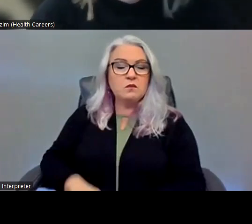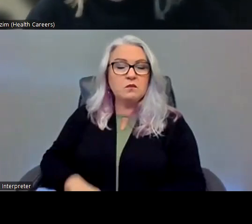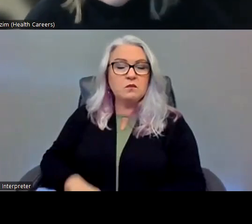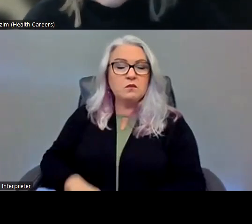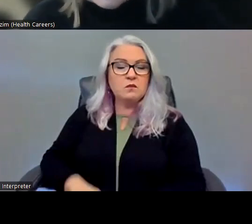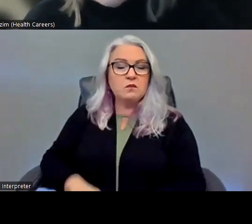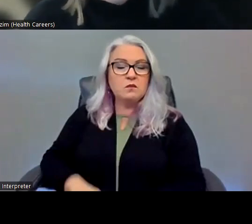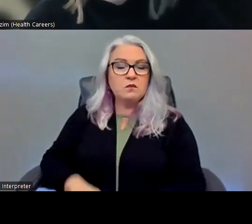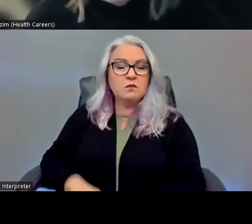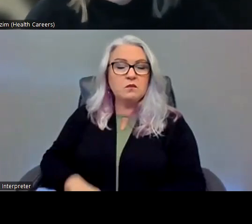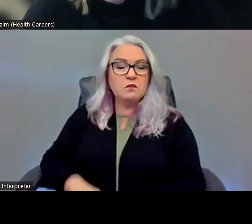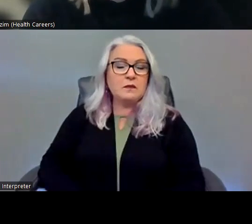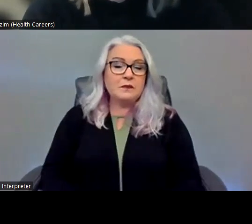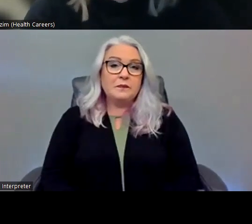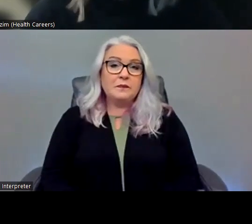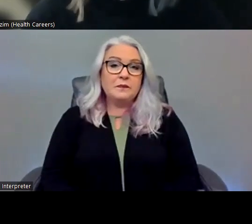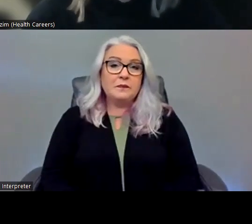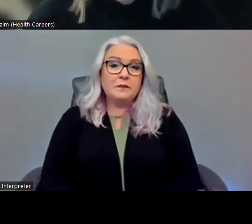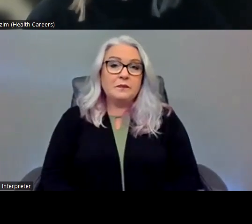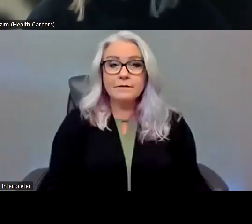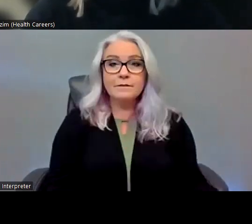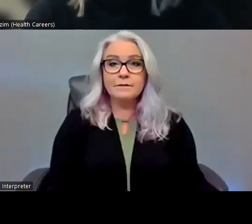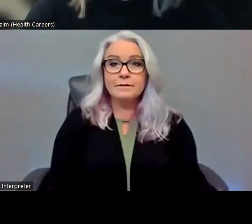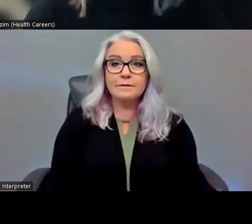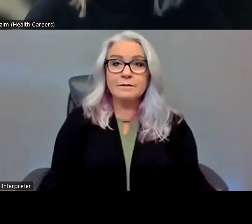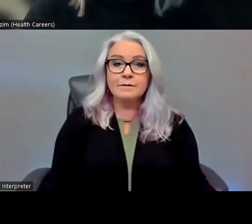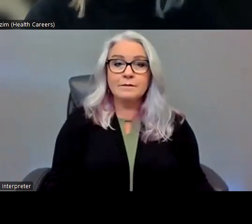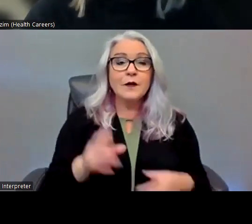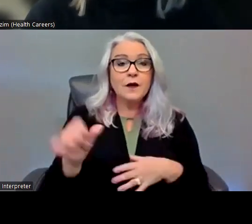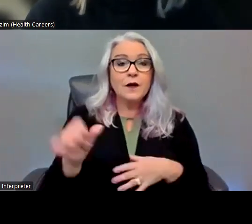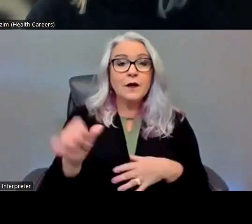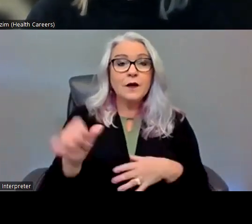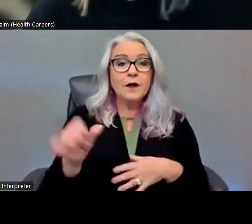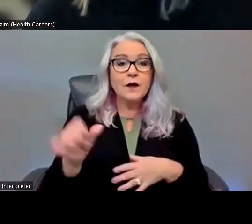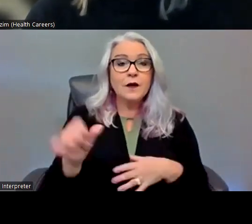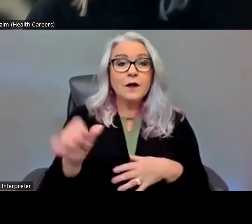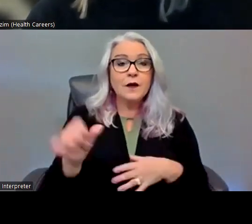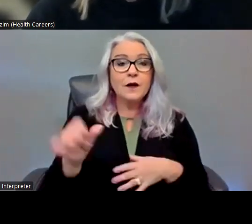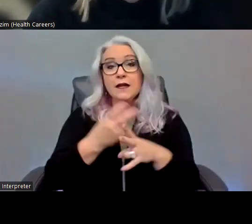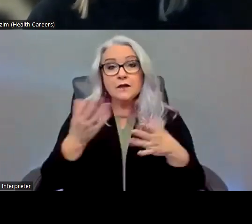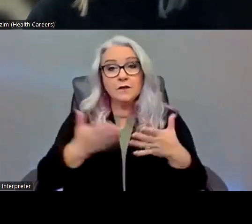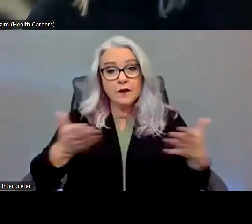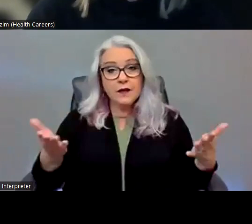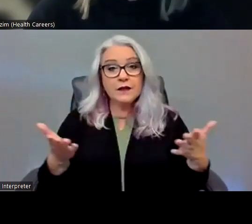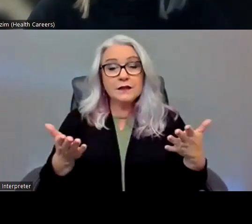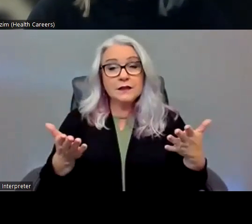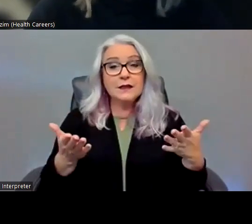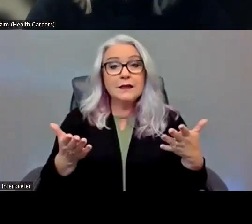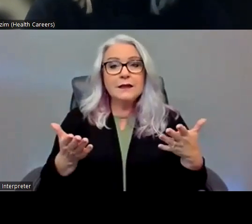technology, medications, and other kinds of things that will assist